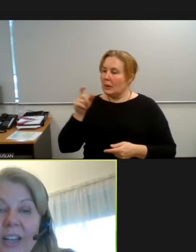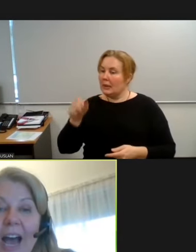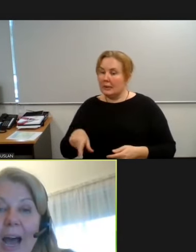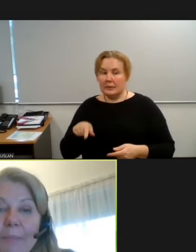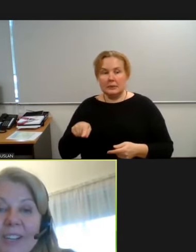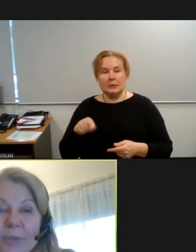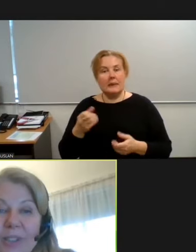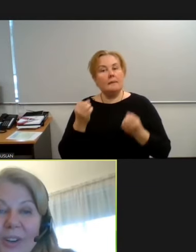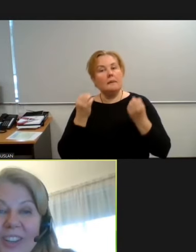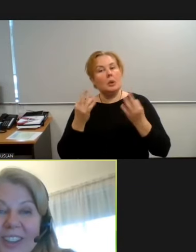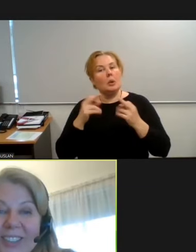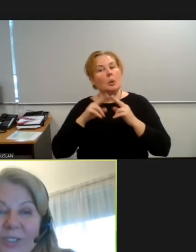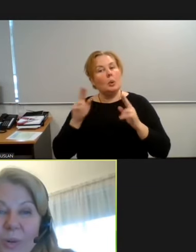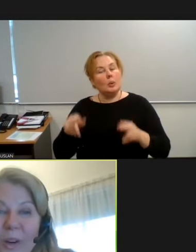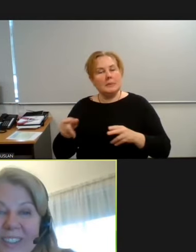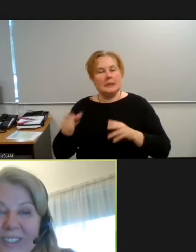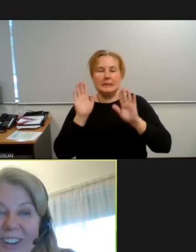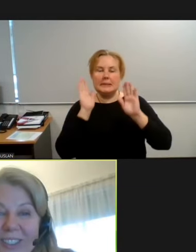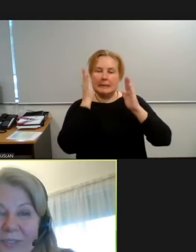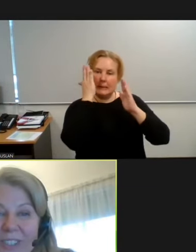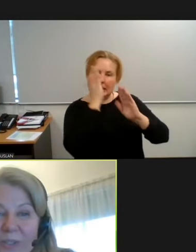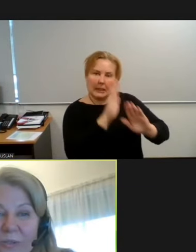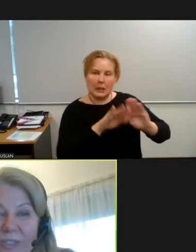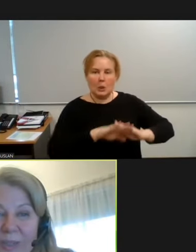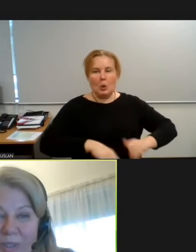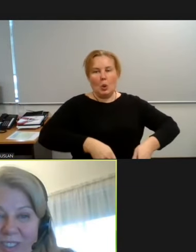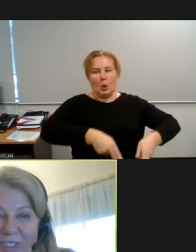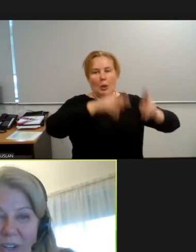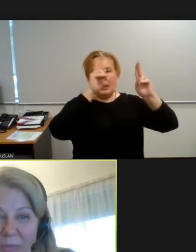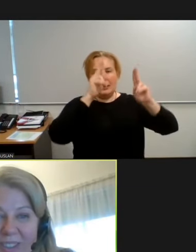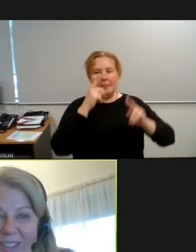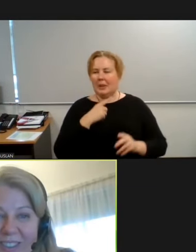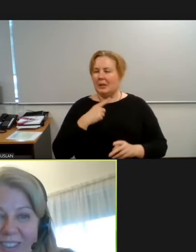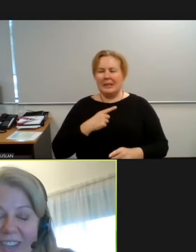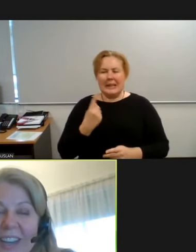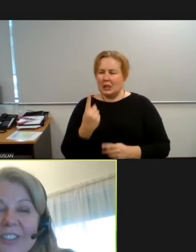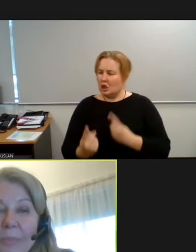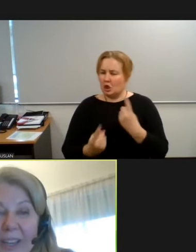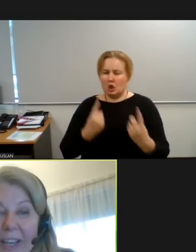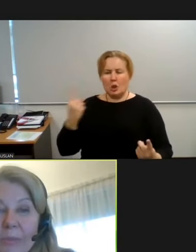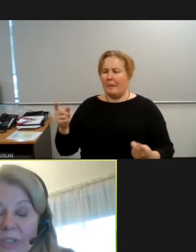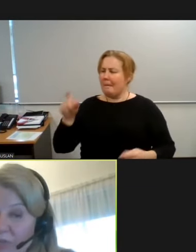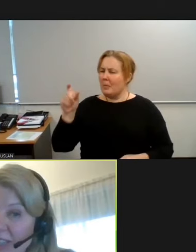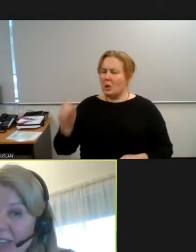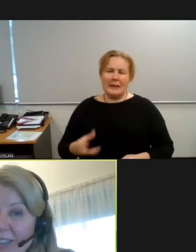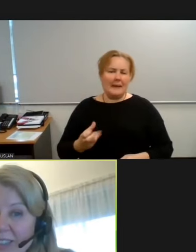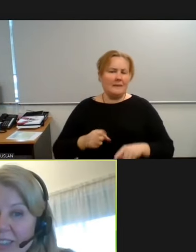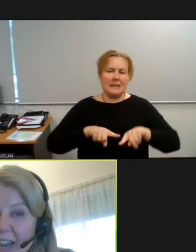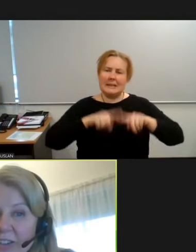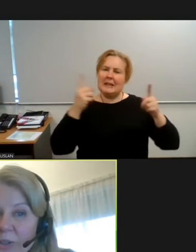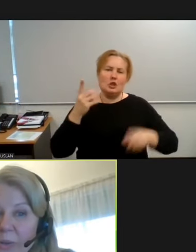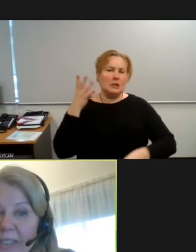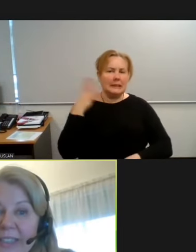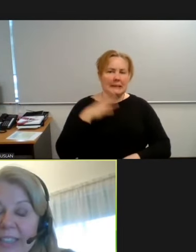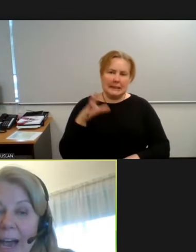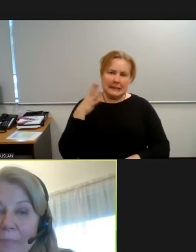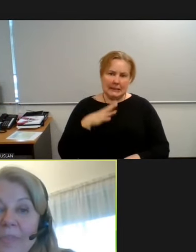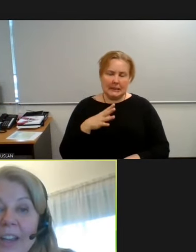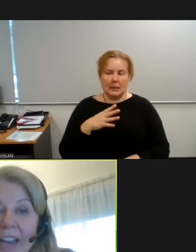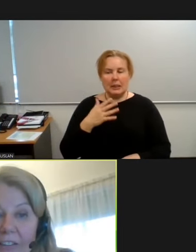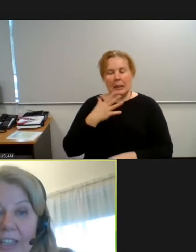hotels because we know that there's no one size fits all response to homelessness. So being able to really understand who